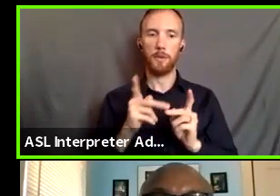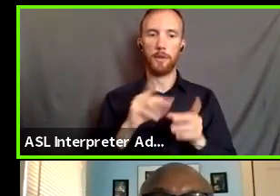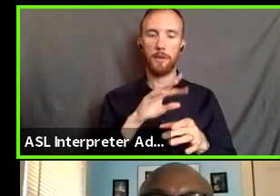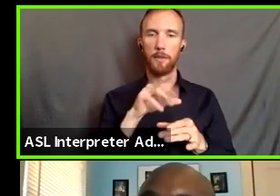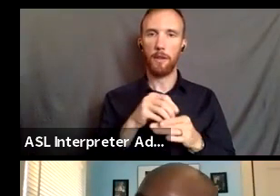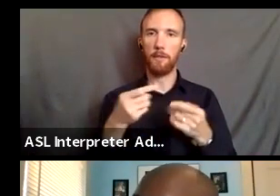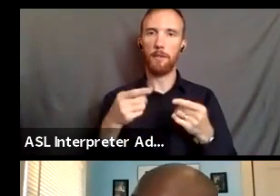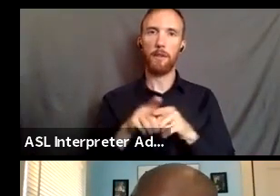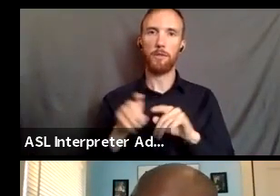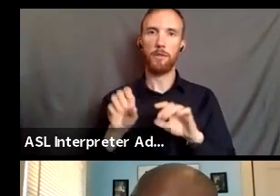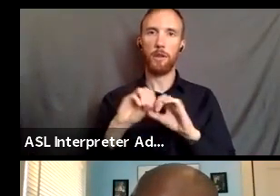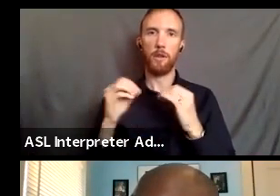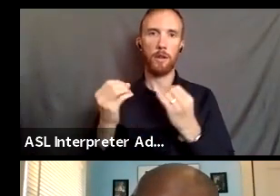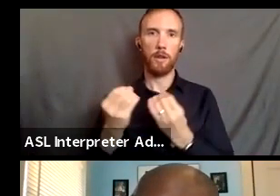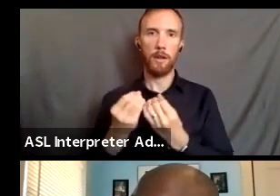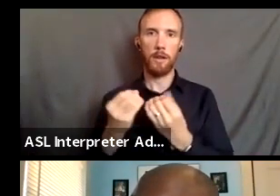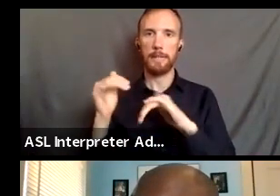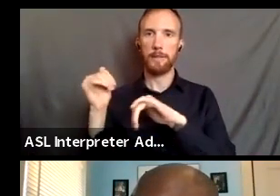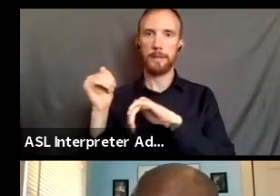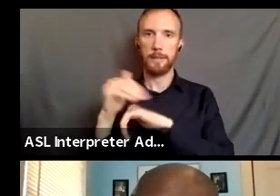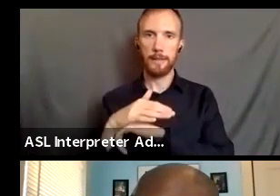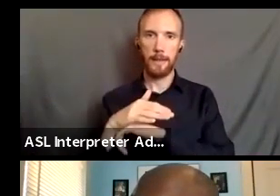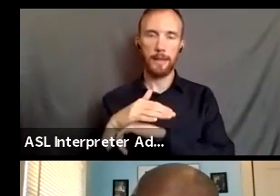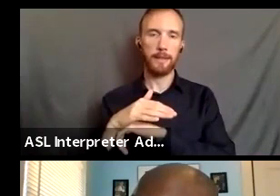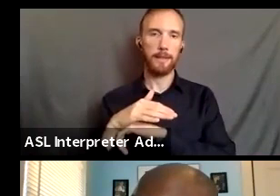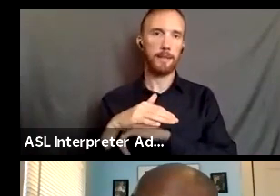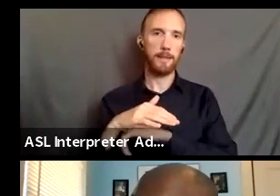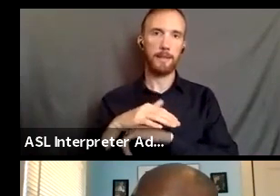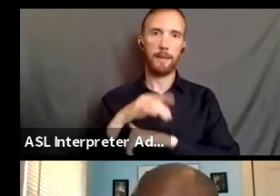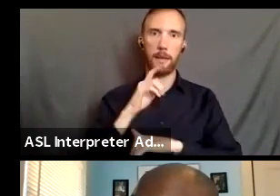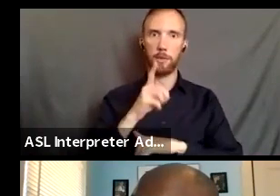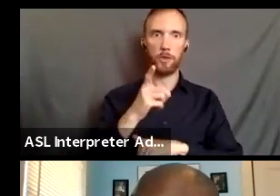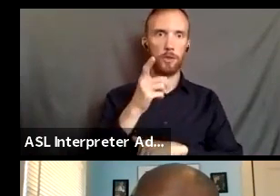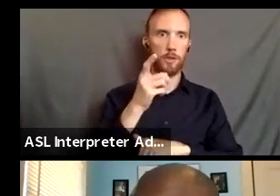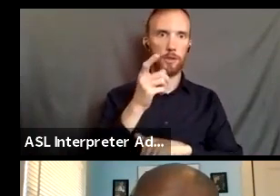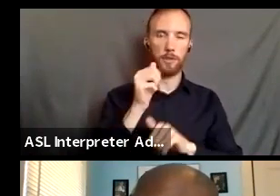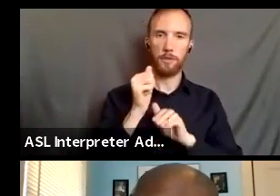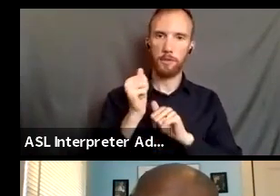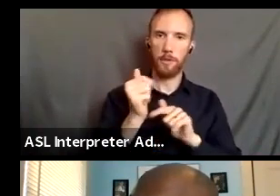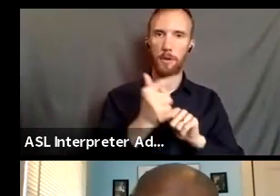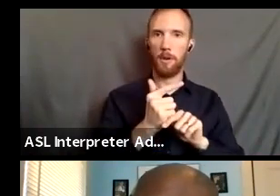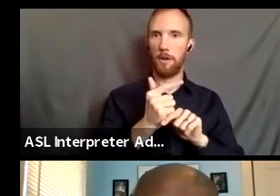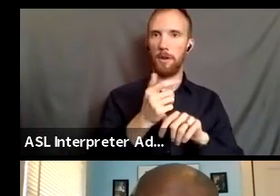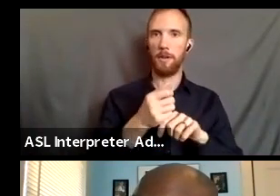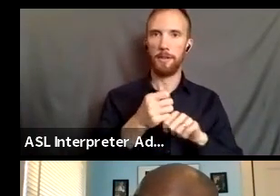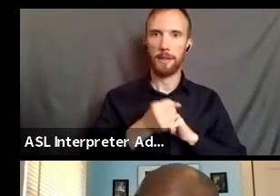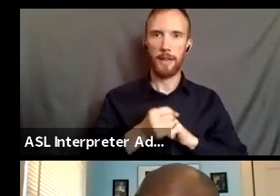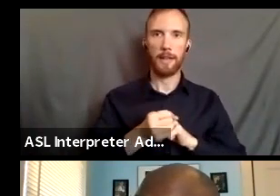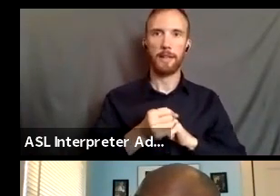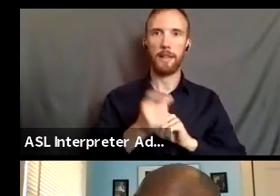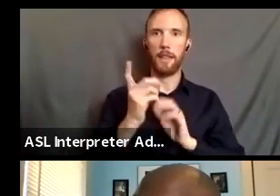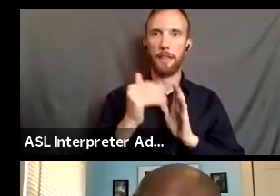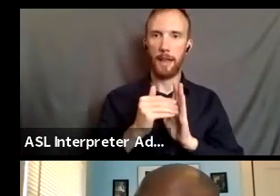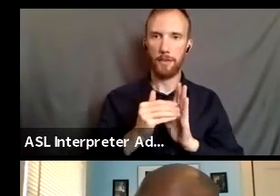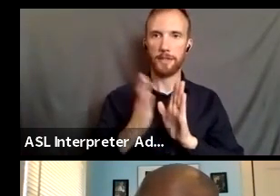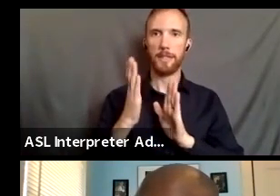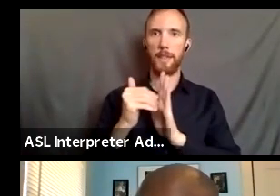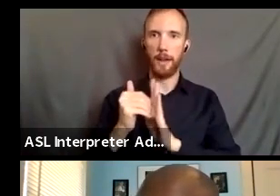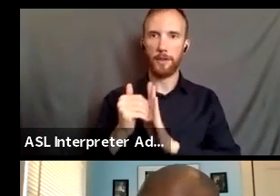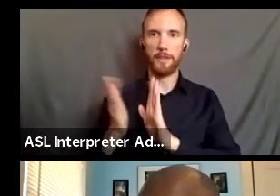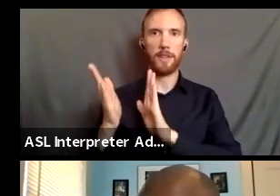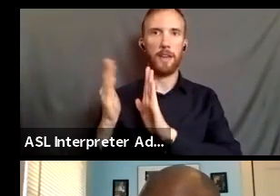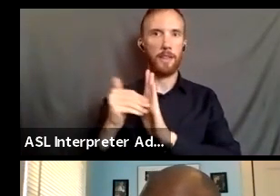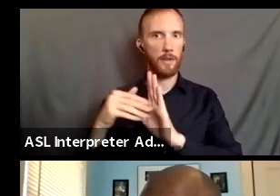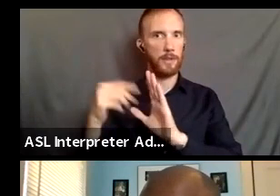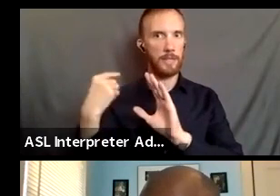spent i imagine every board members thousands and thousands of emails on um you know advocating